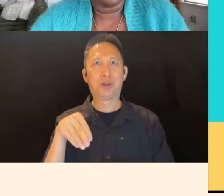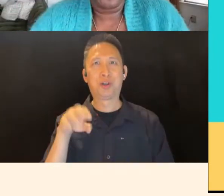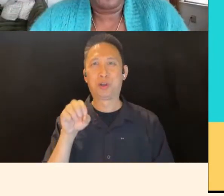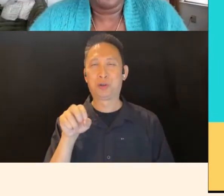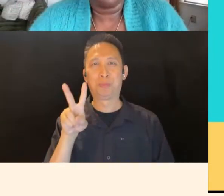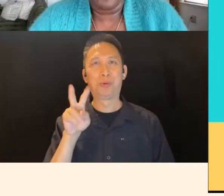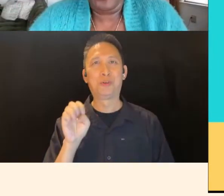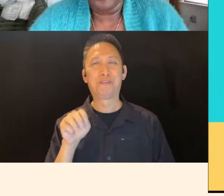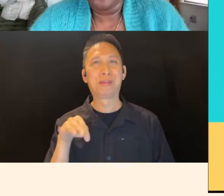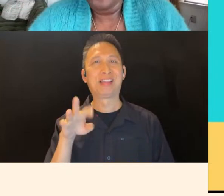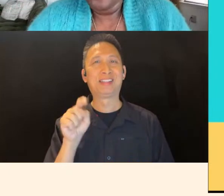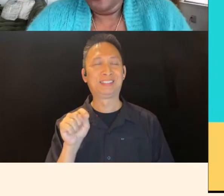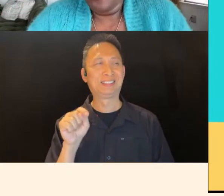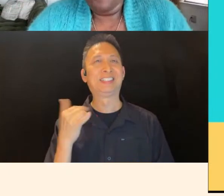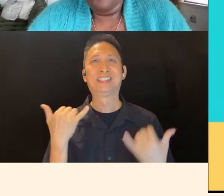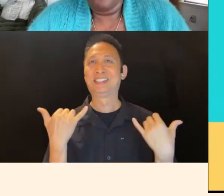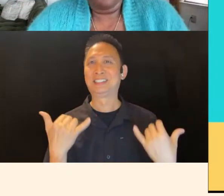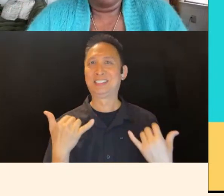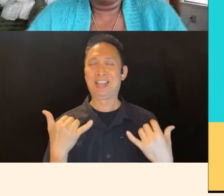been supported by